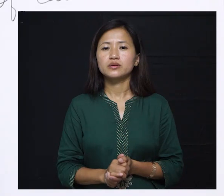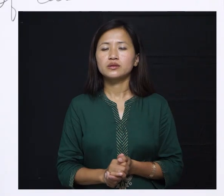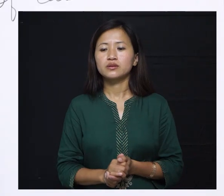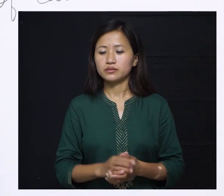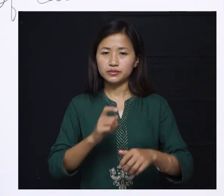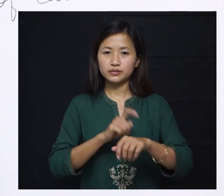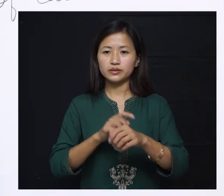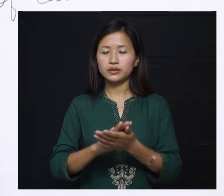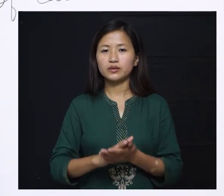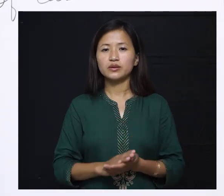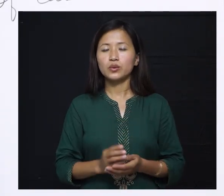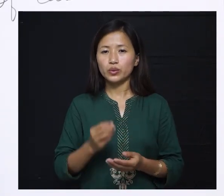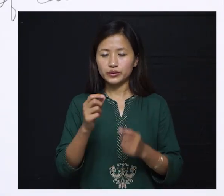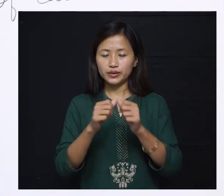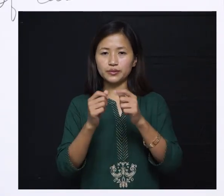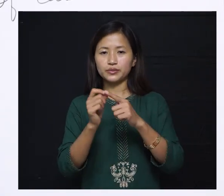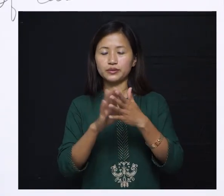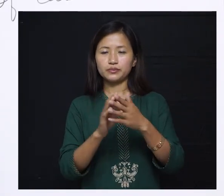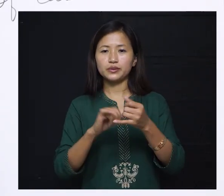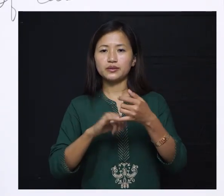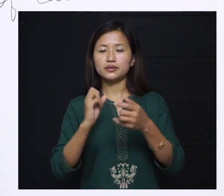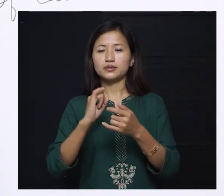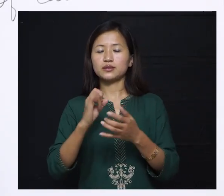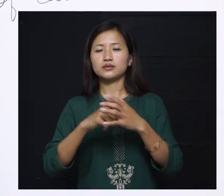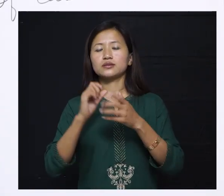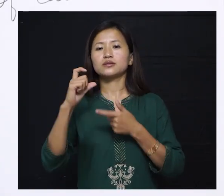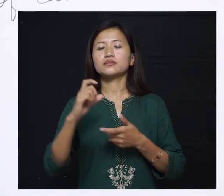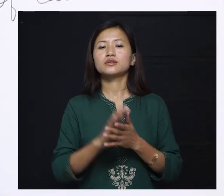most of their time reading the epics of Mahabharata and